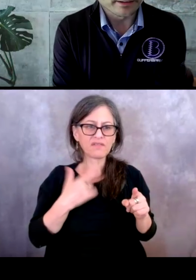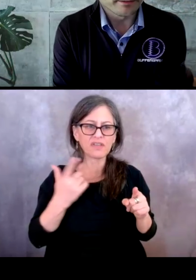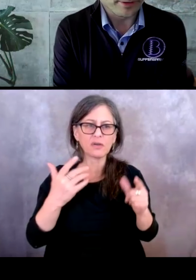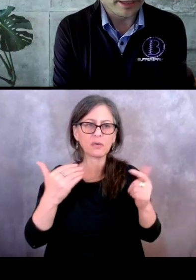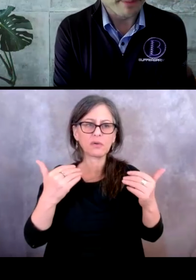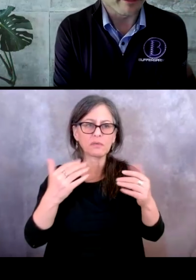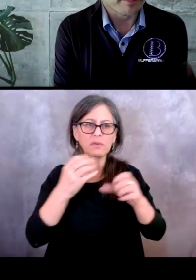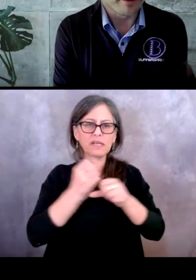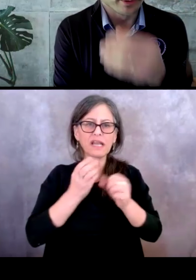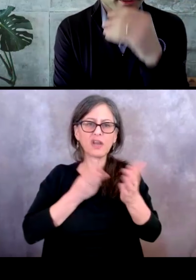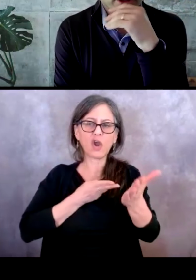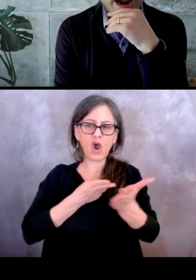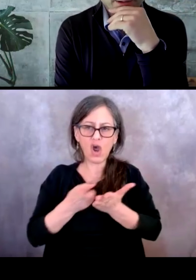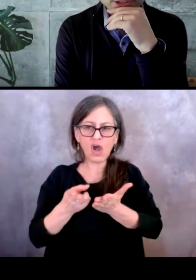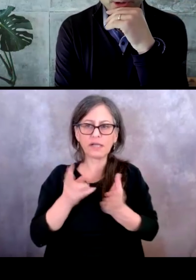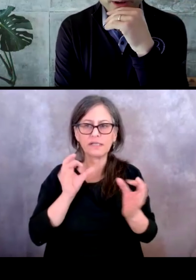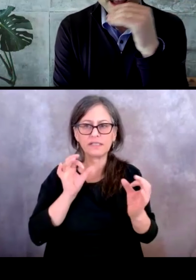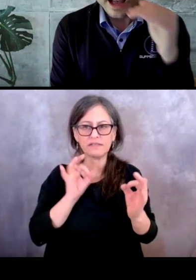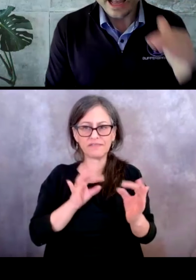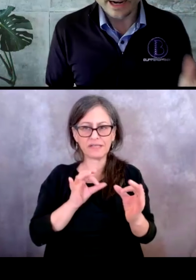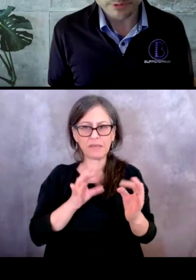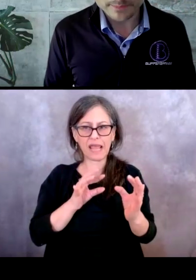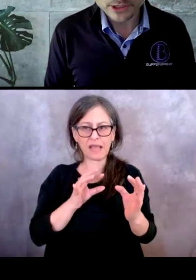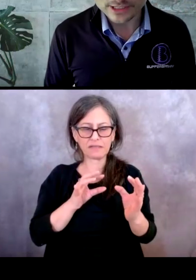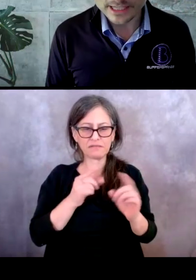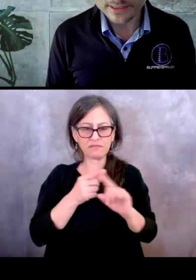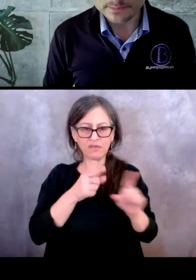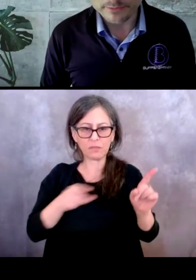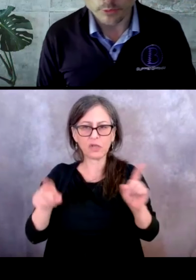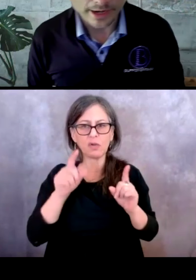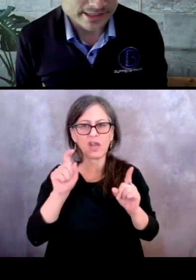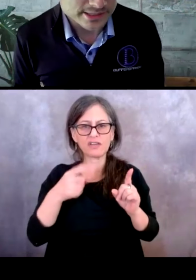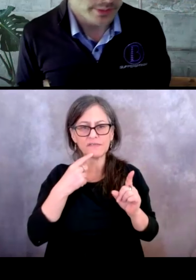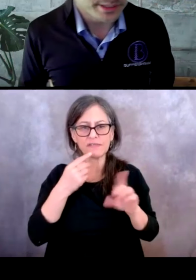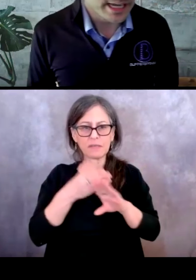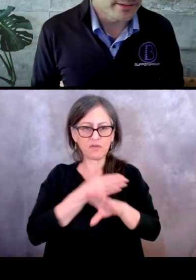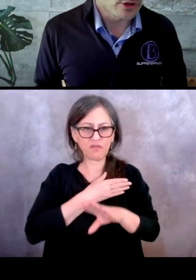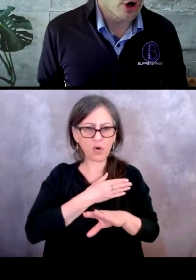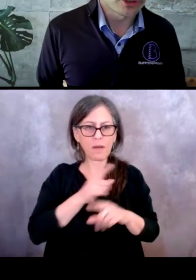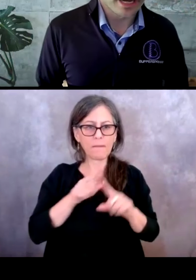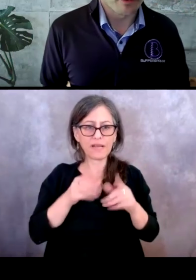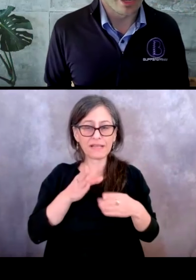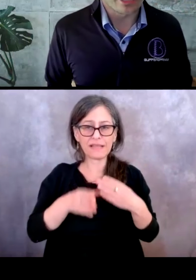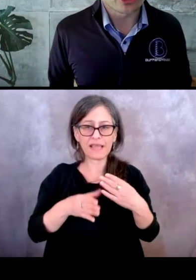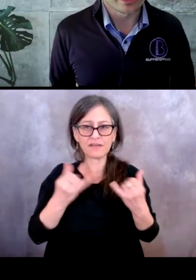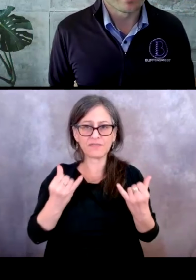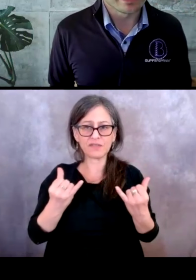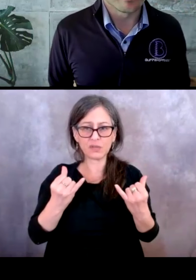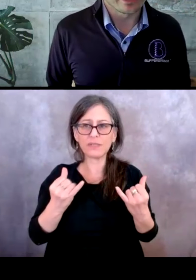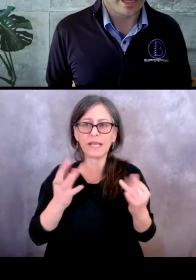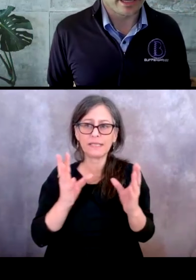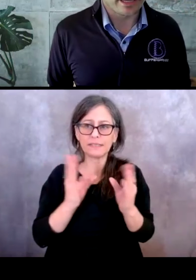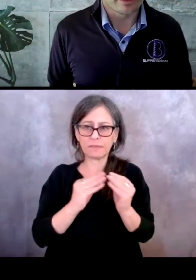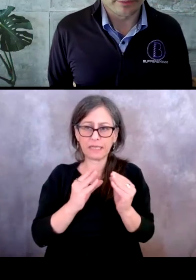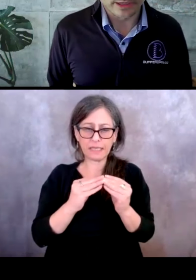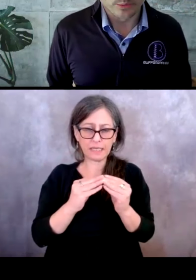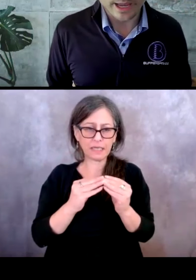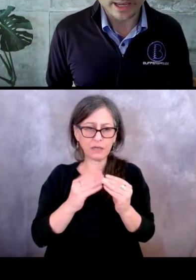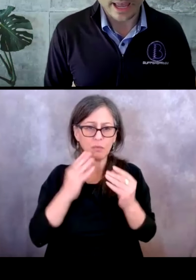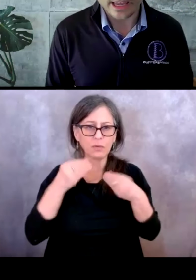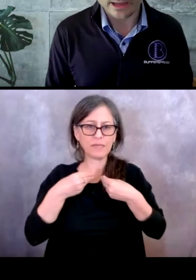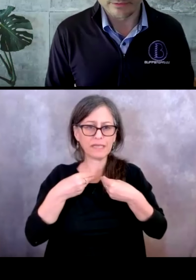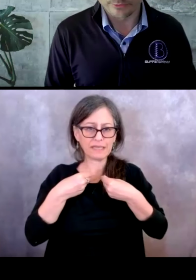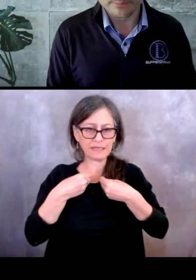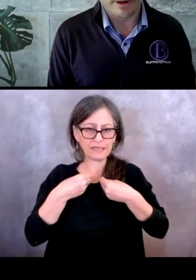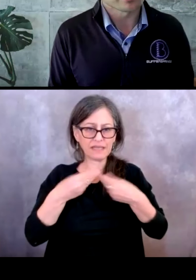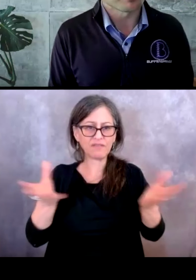honest feedback from everyone in the crowd. So, and I probably should have said this beforehand. So at the end of the call today, we're actually going to be giving